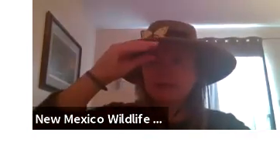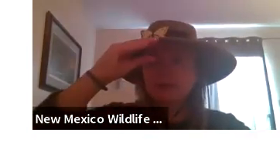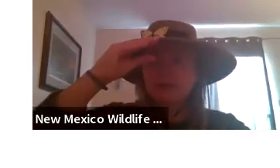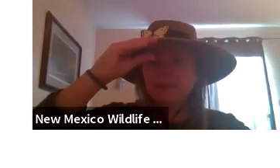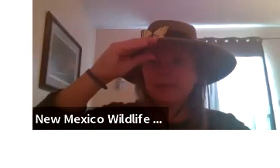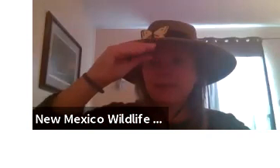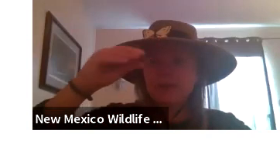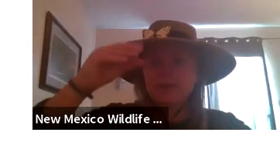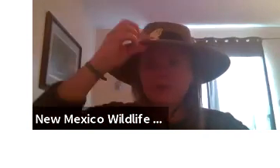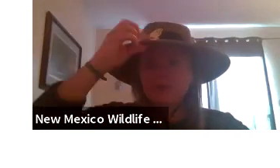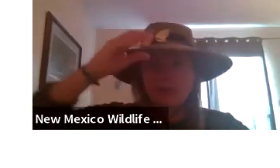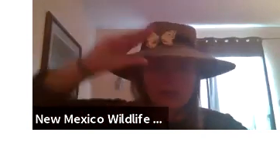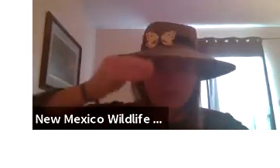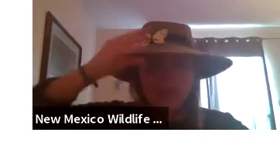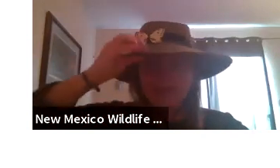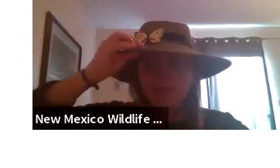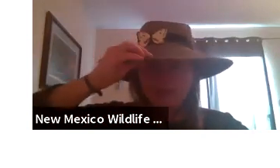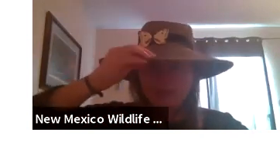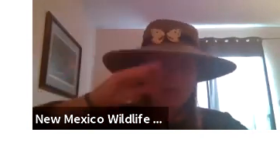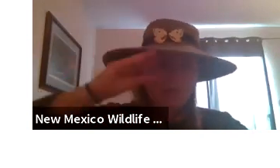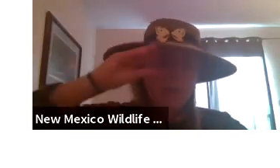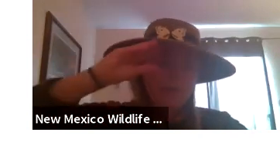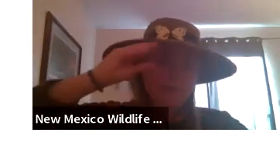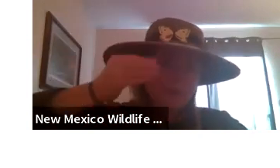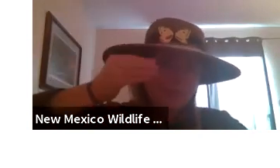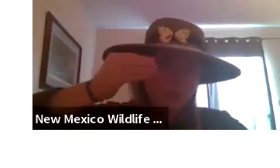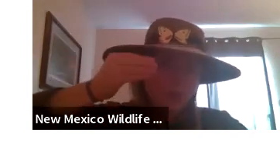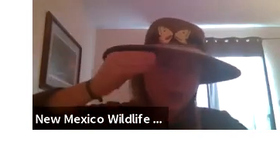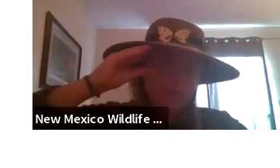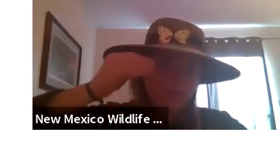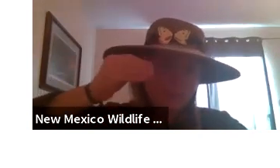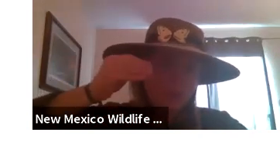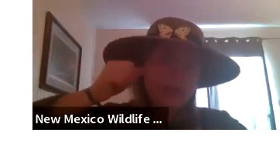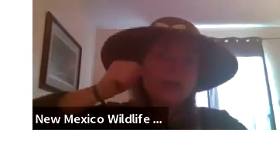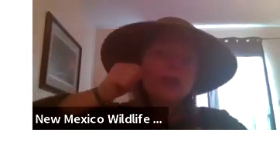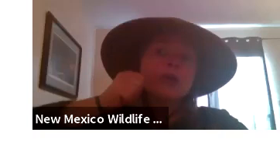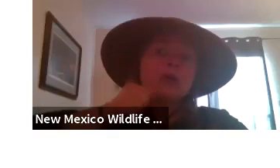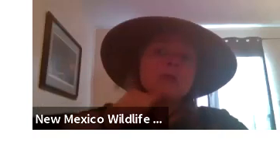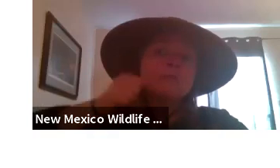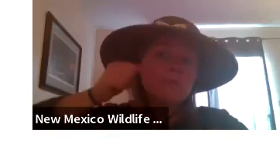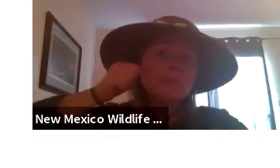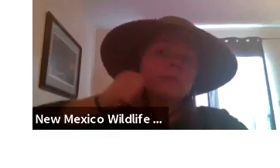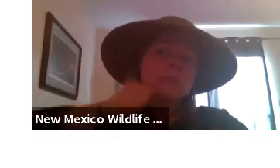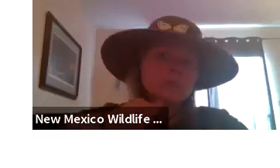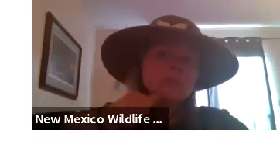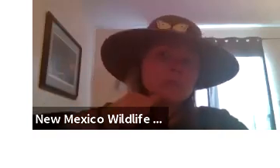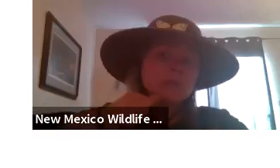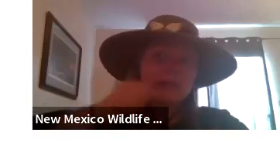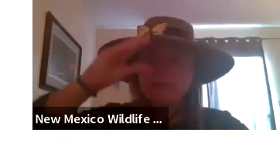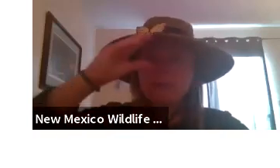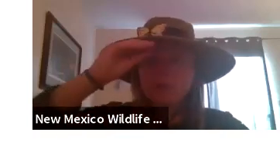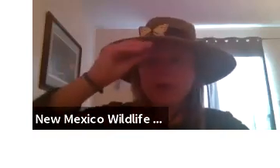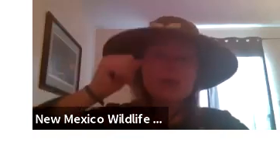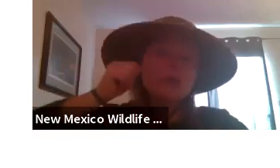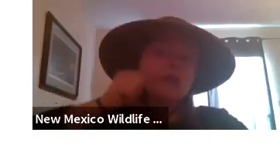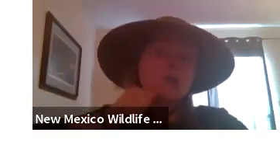this. Okay, like my hat's a little bit in the way, but boy, boy, girl, because we will do sister in a